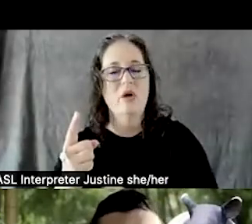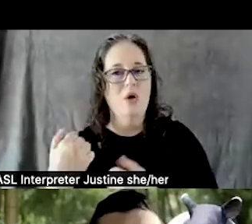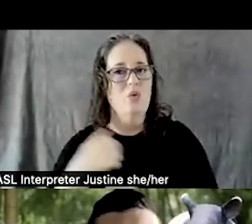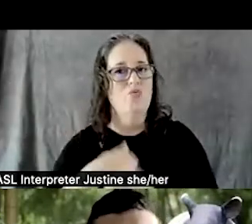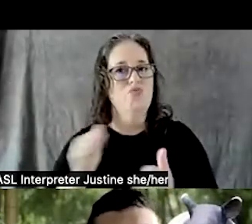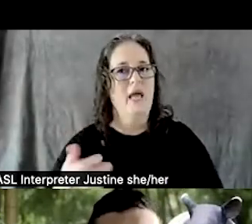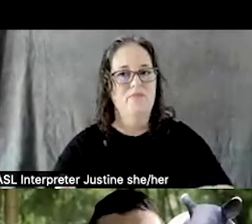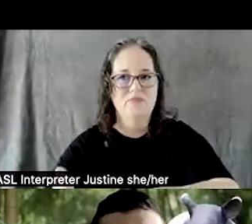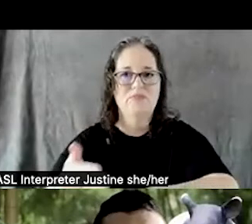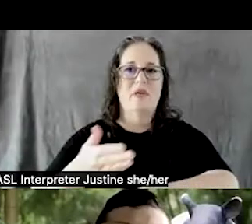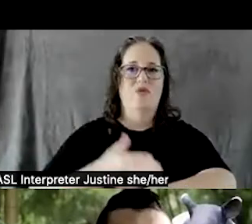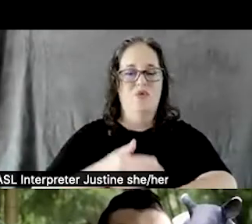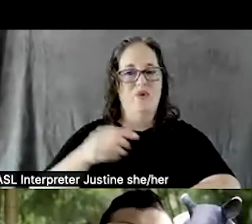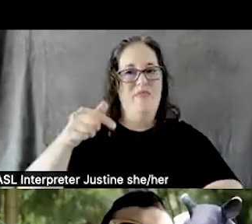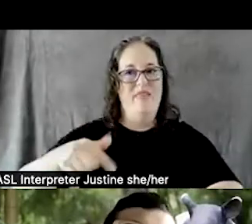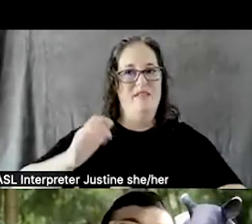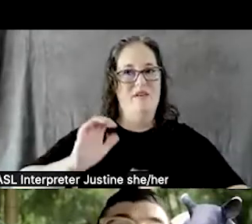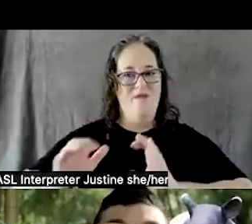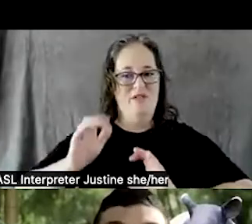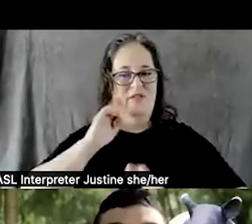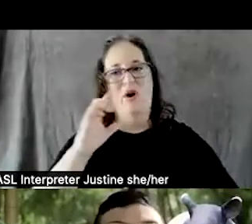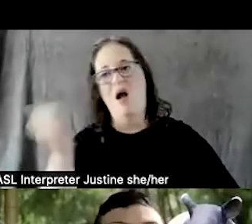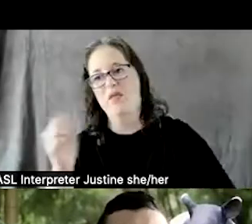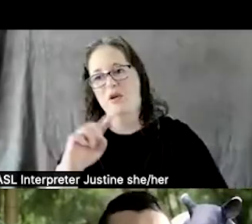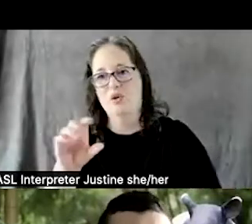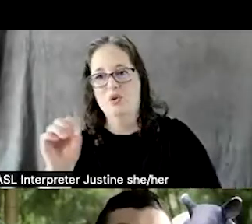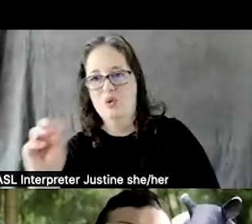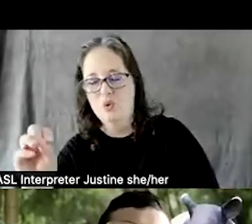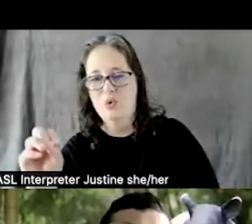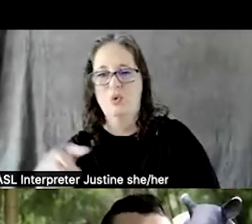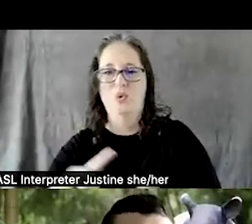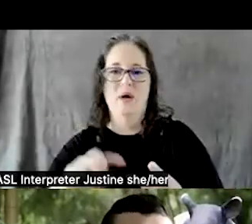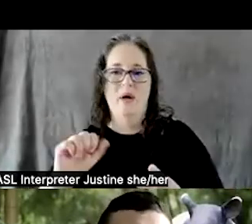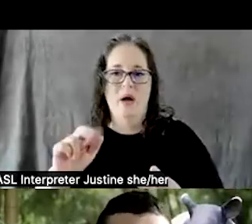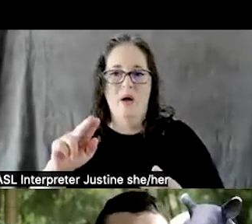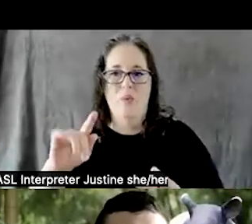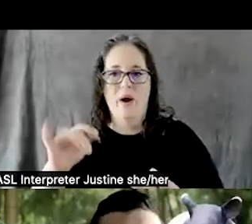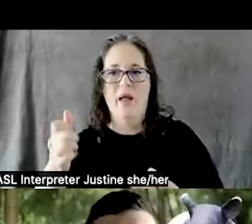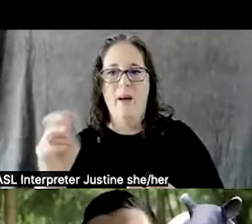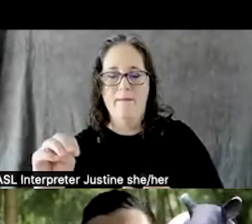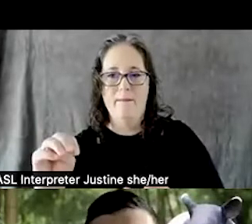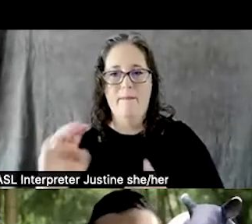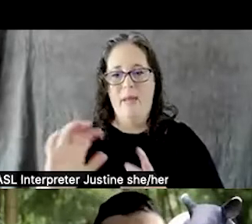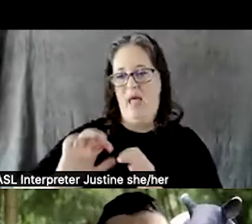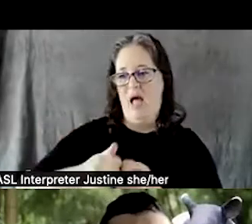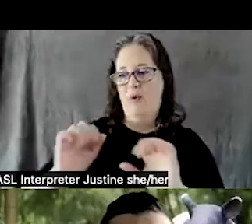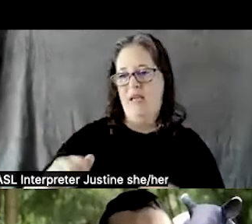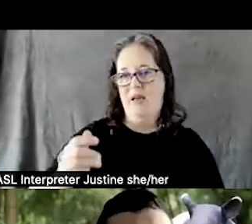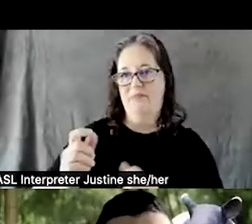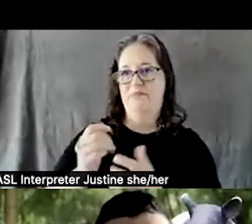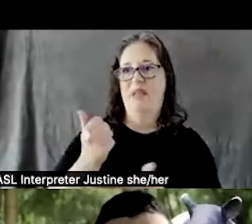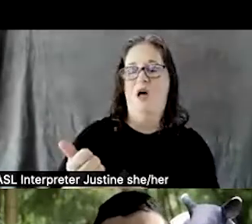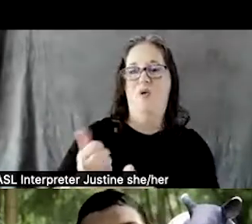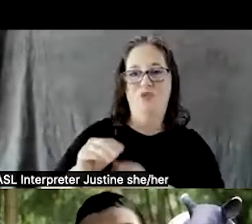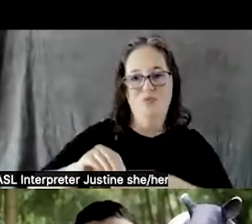conversation for other zoos and aquariums, leading in Seattle as representatives for changing inclusion and accessibility. So a lot